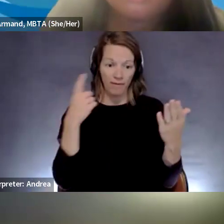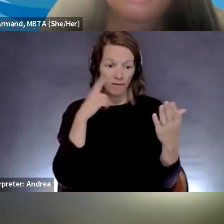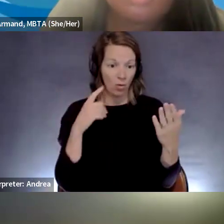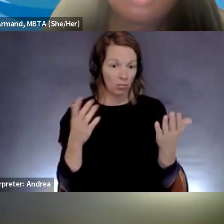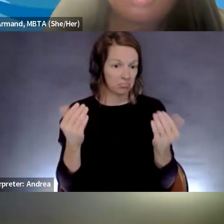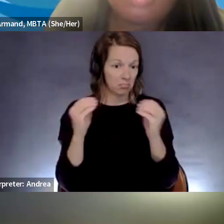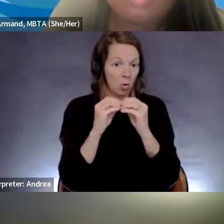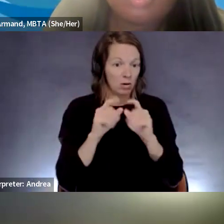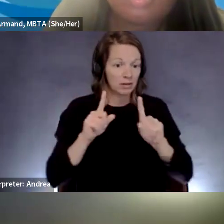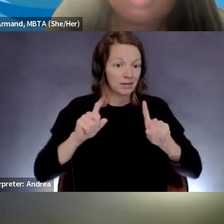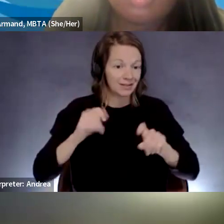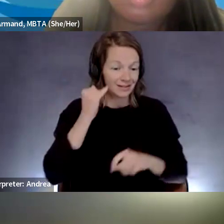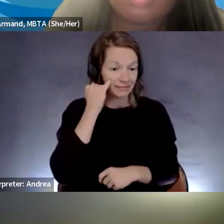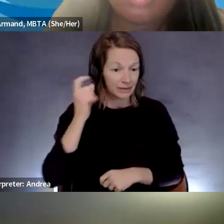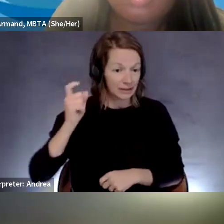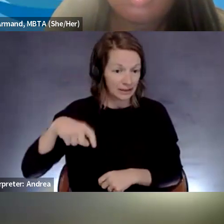testing if we need to do that.